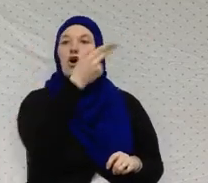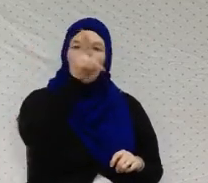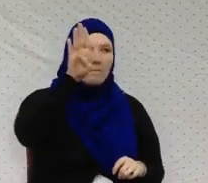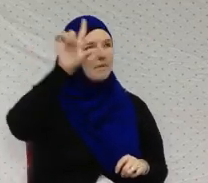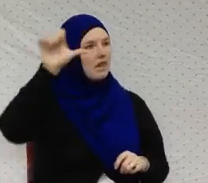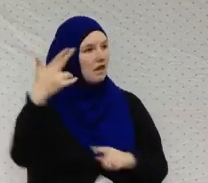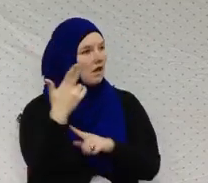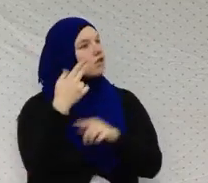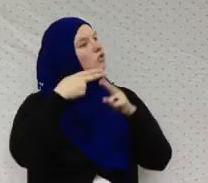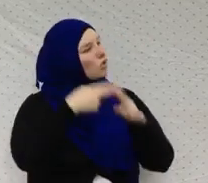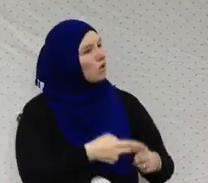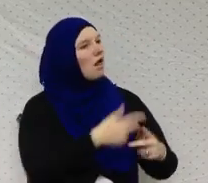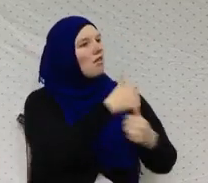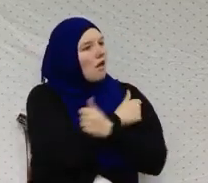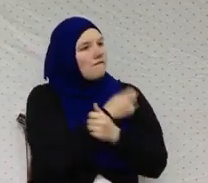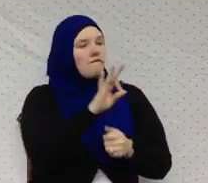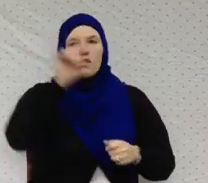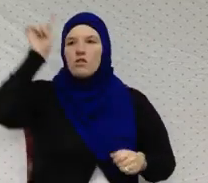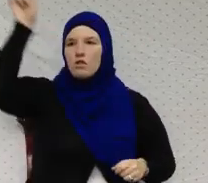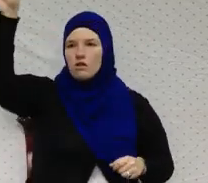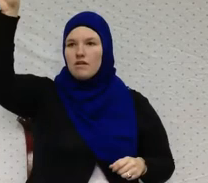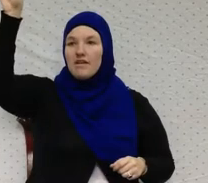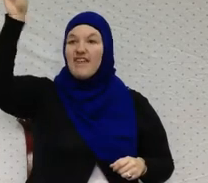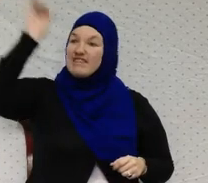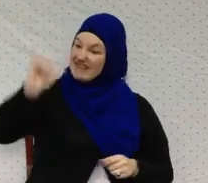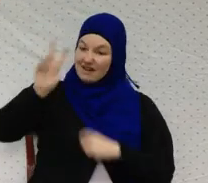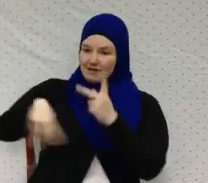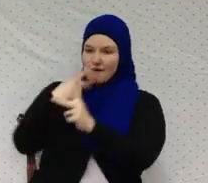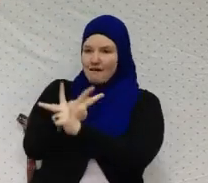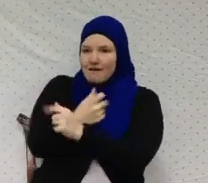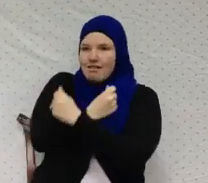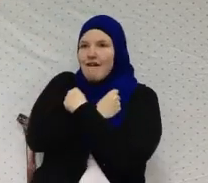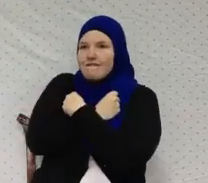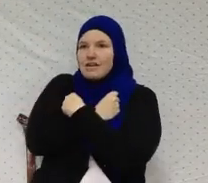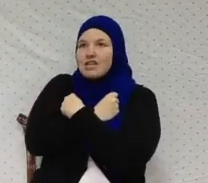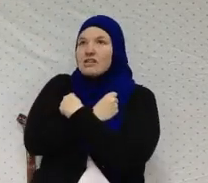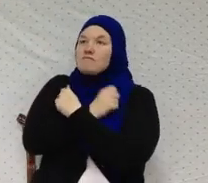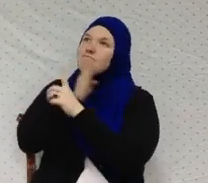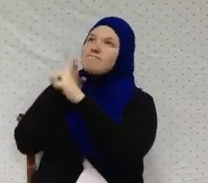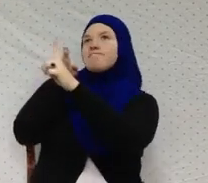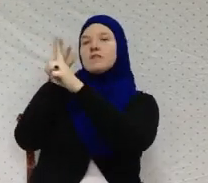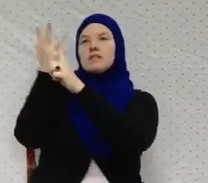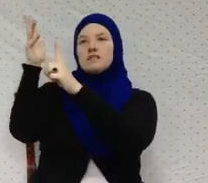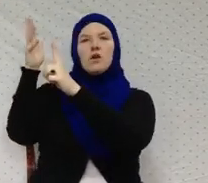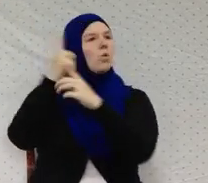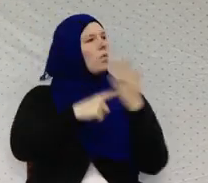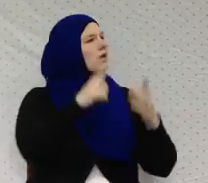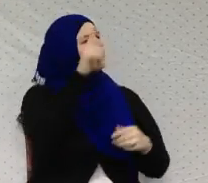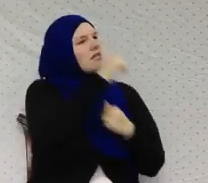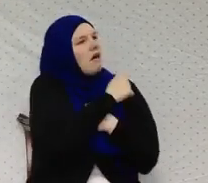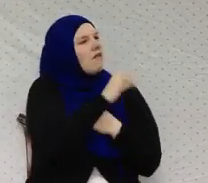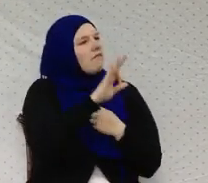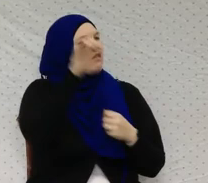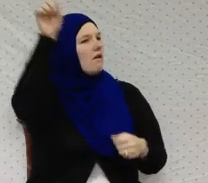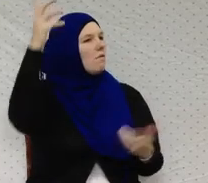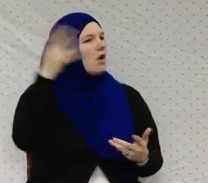there is such a thing as the love of Allah that should never be given to anyone other than Allah. What